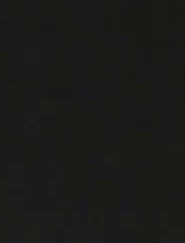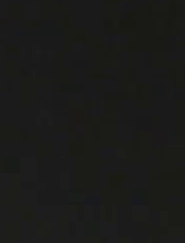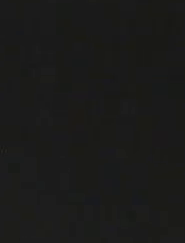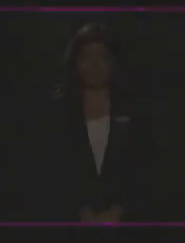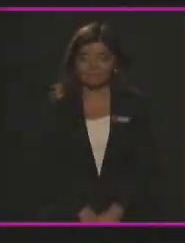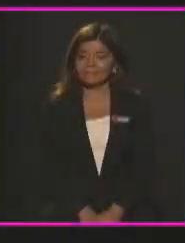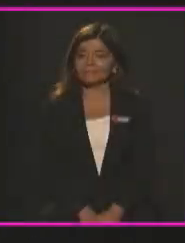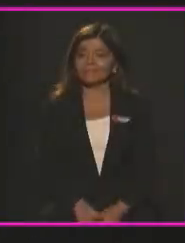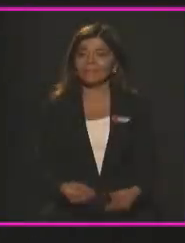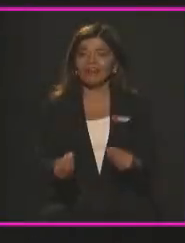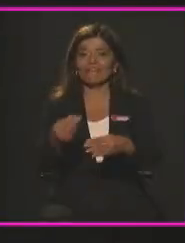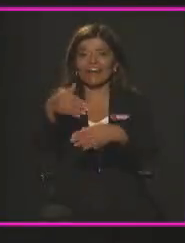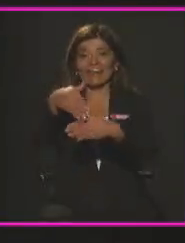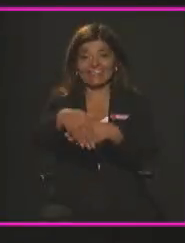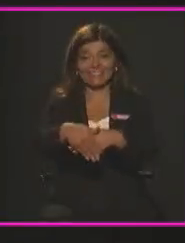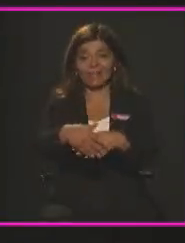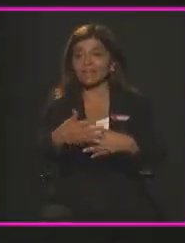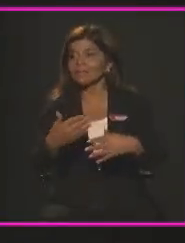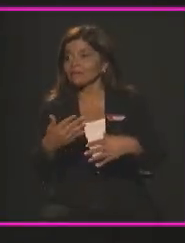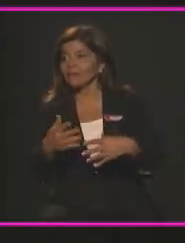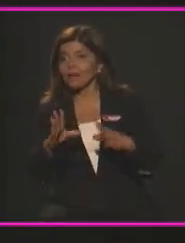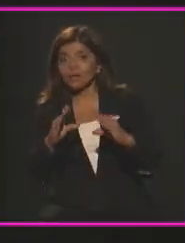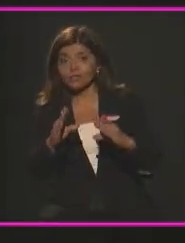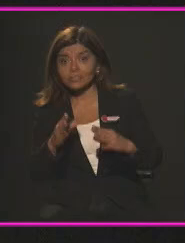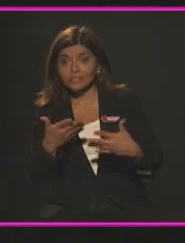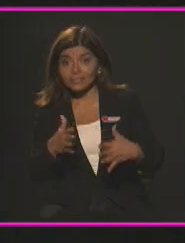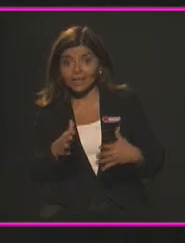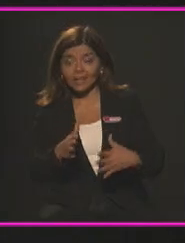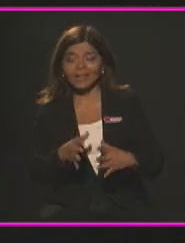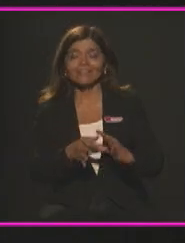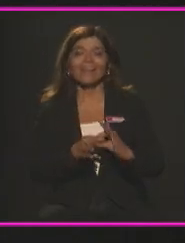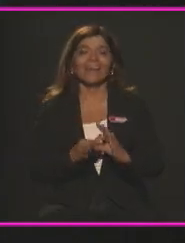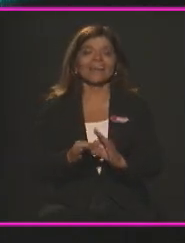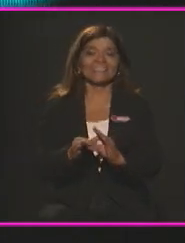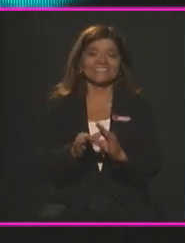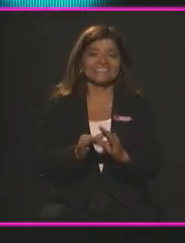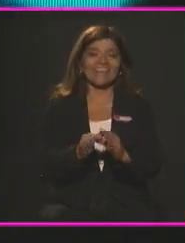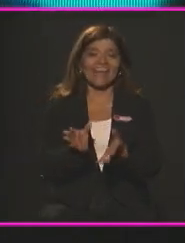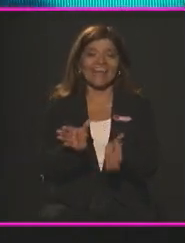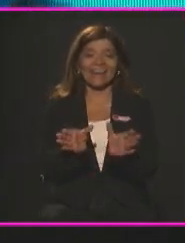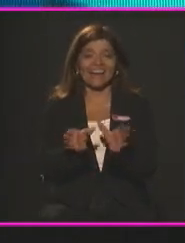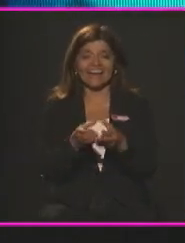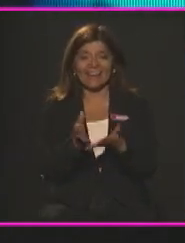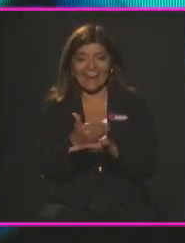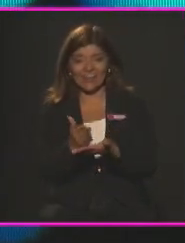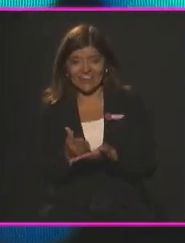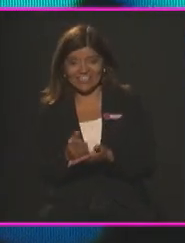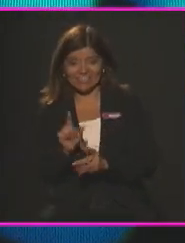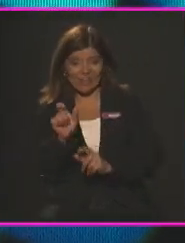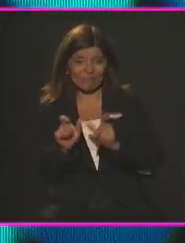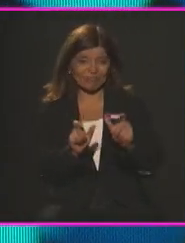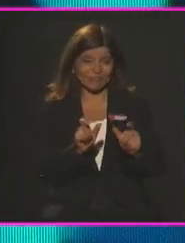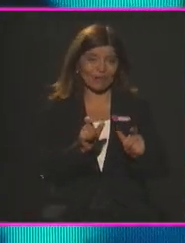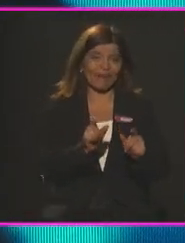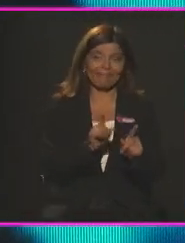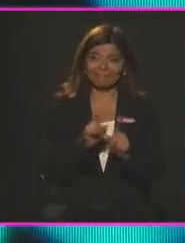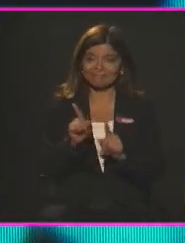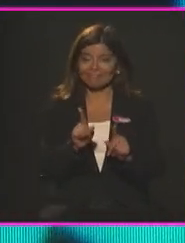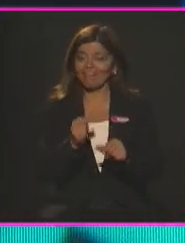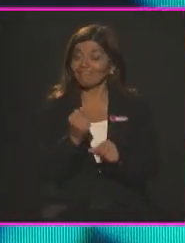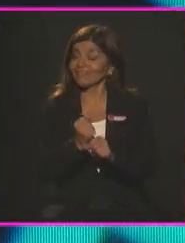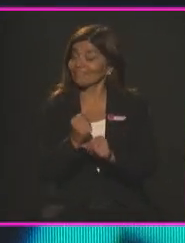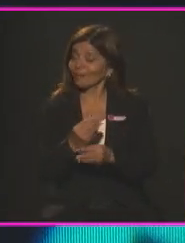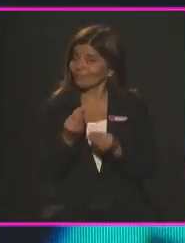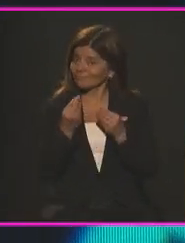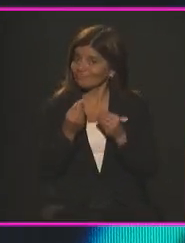Good evening. I'd like to start by thanking the organizers of Congreso Futuro for doing a wonderful job of this conference again, and for inviting